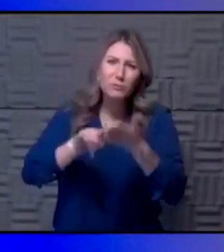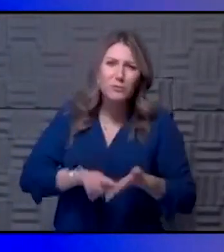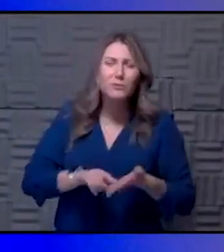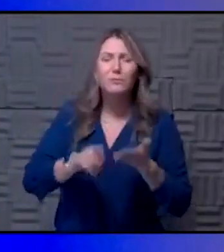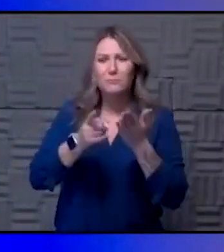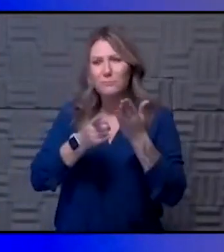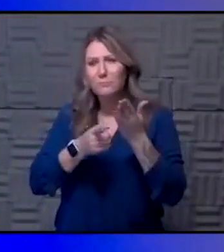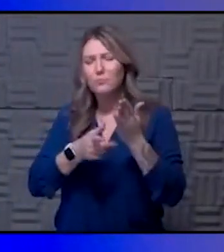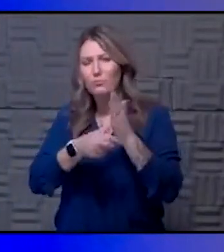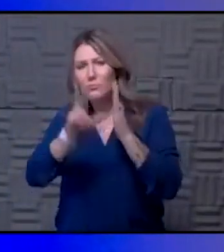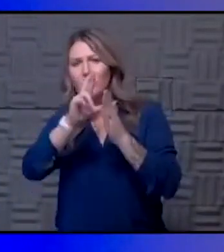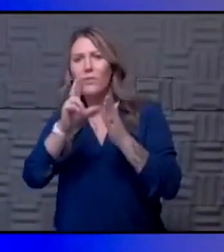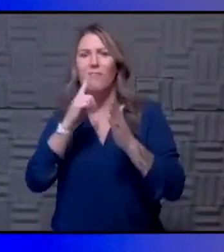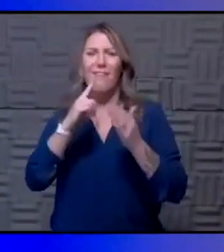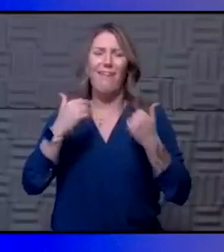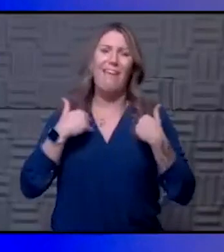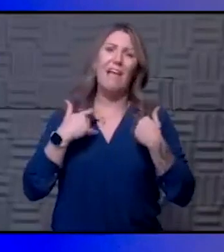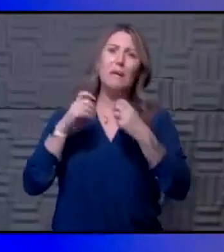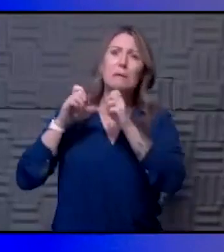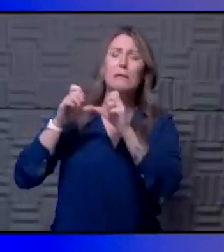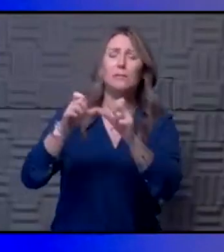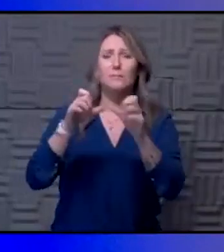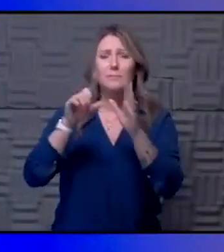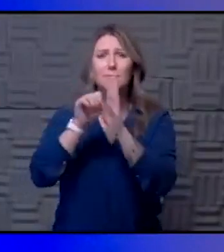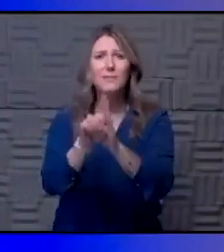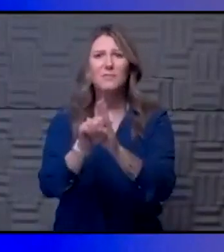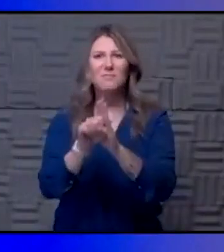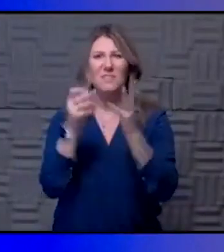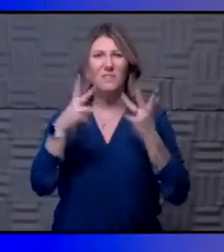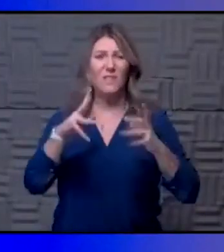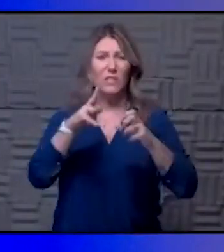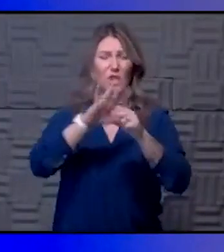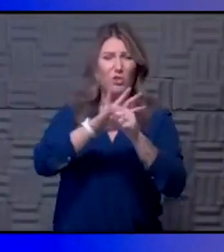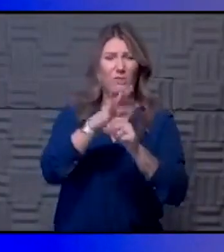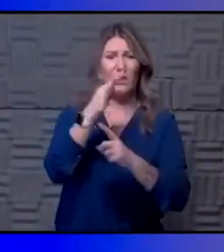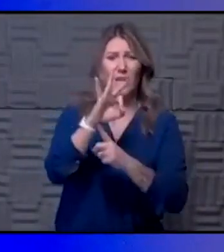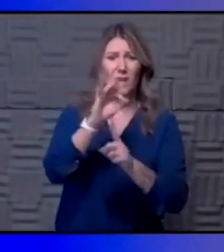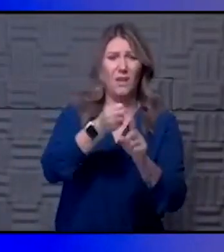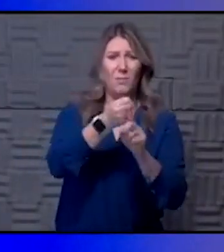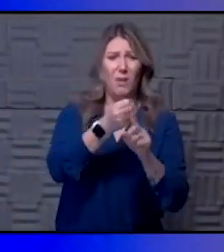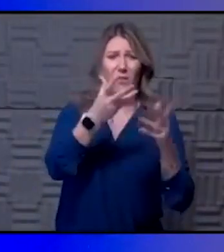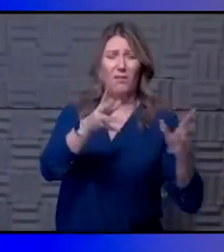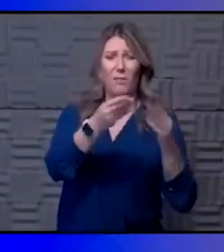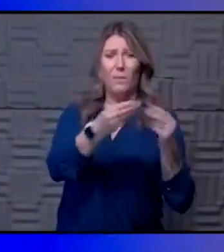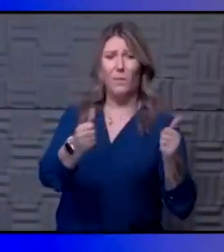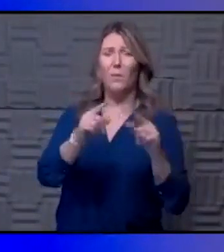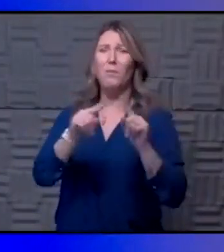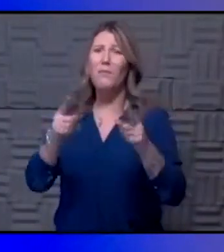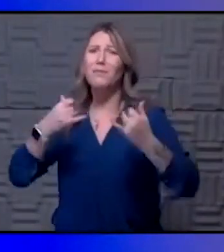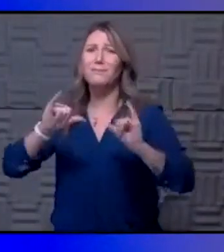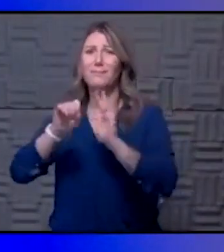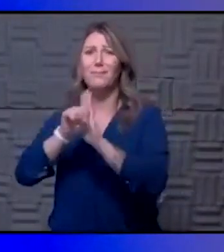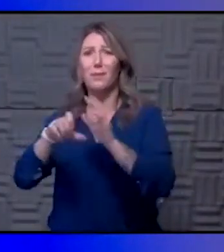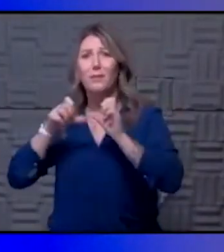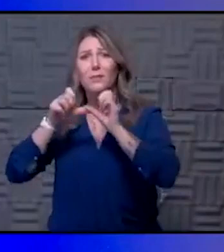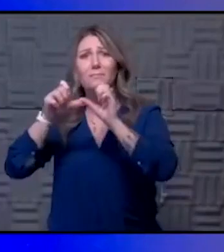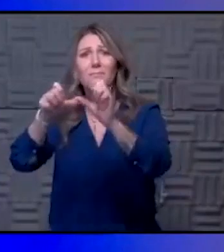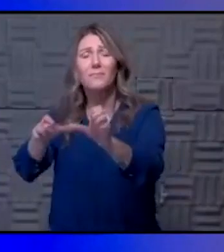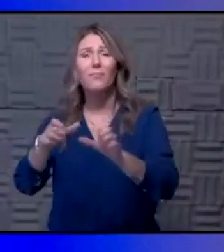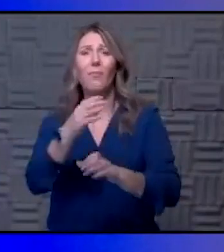do have these chronic symptoms after getting COVID-19, and then there have been, again, the reports